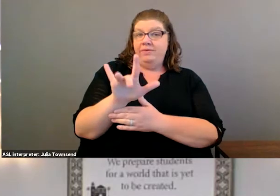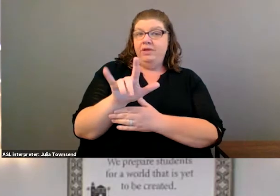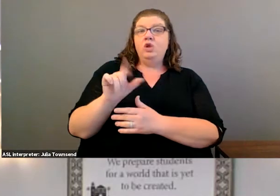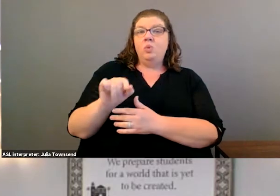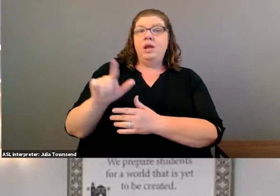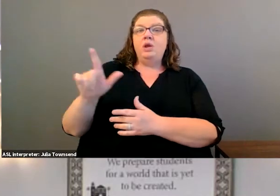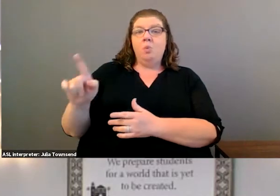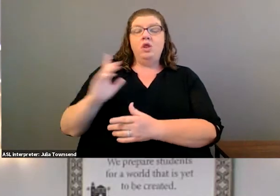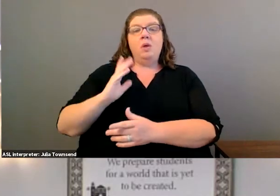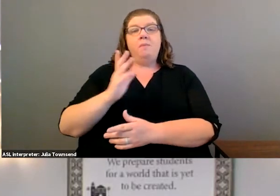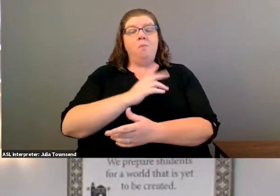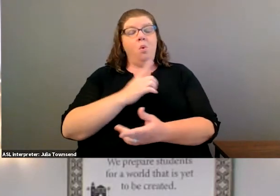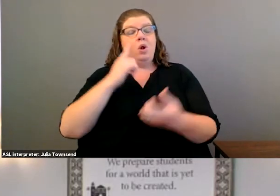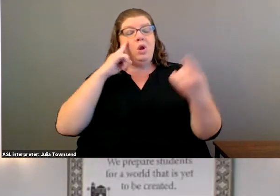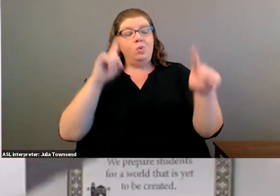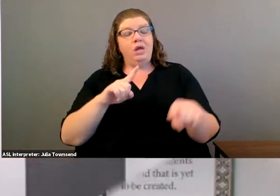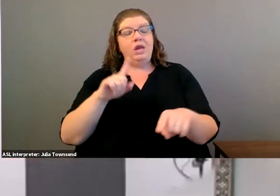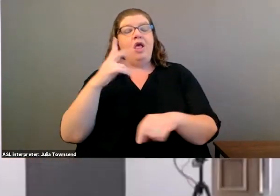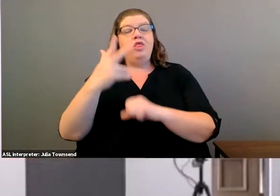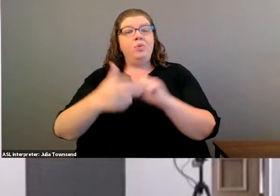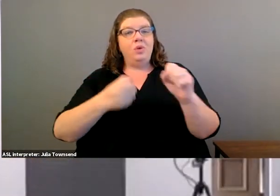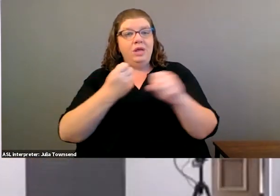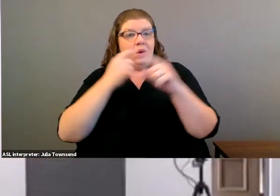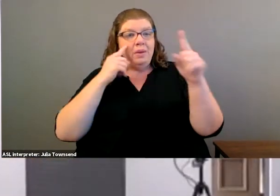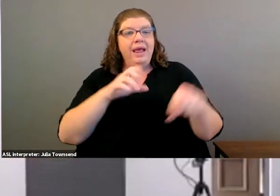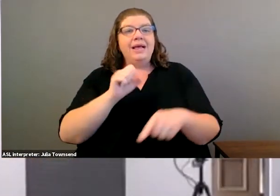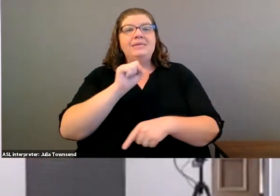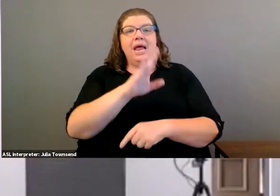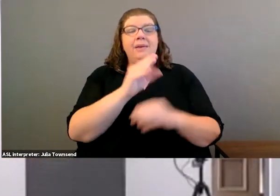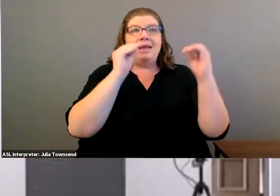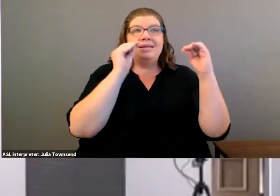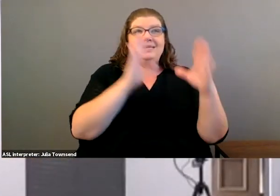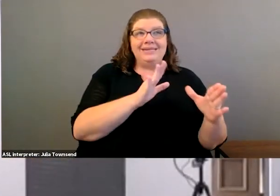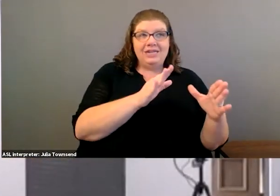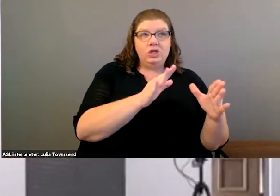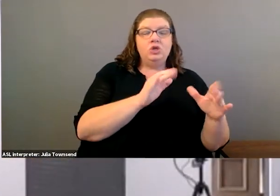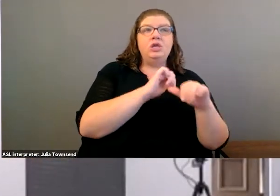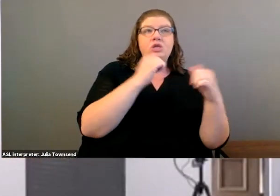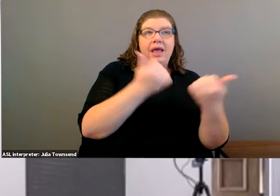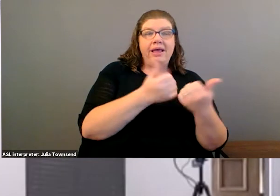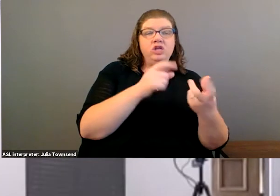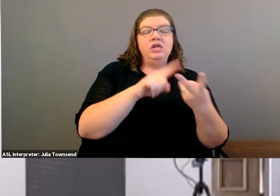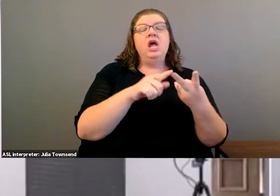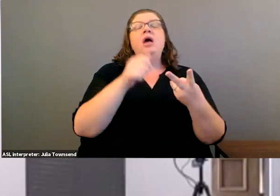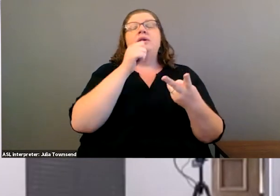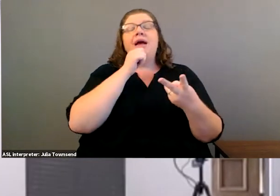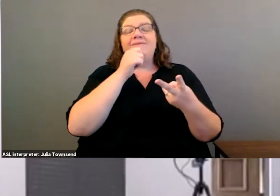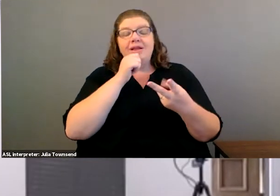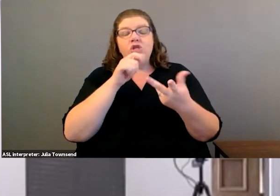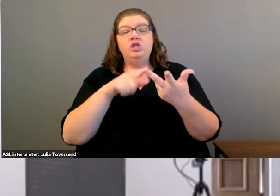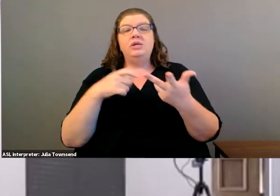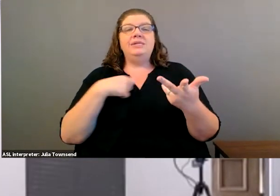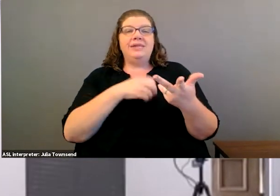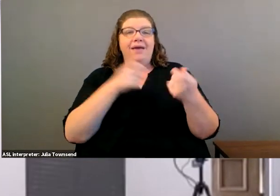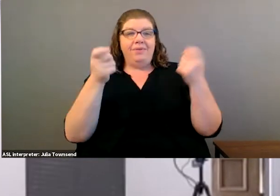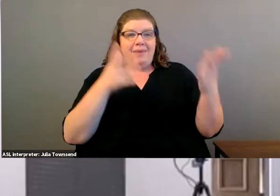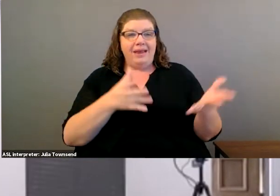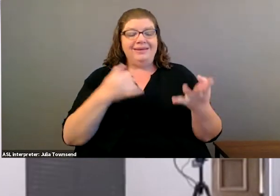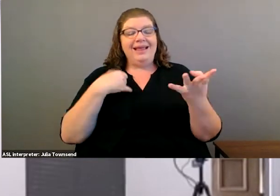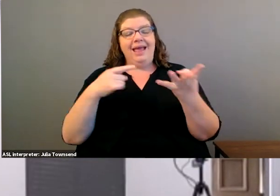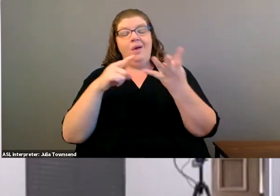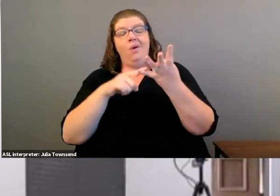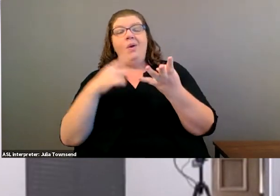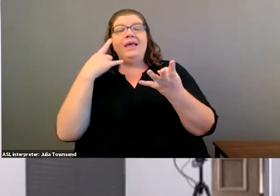approved a 3-year agreement with Santa Barbara Teachers Association, confidential staff, and management. Tonight, I bring to you the California